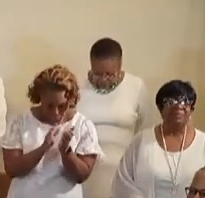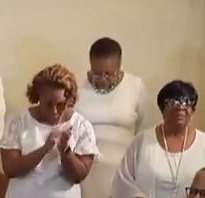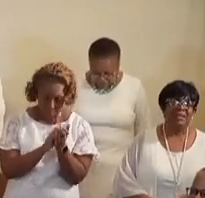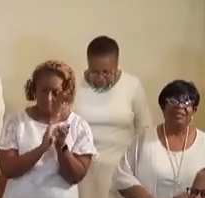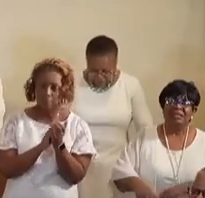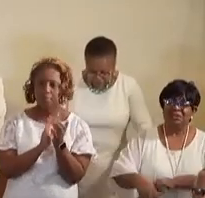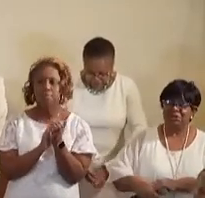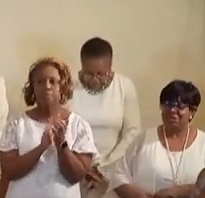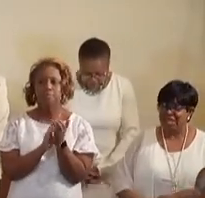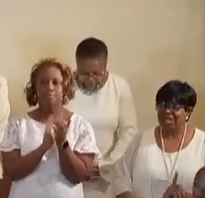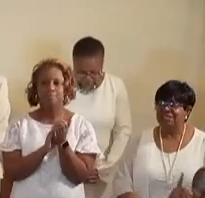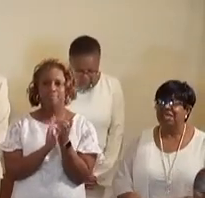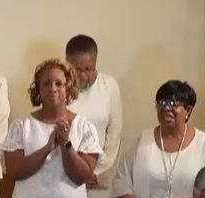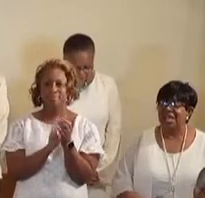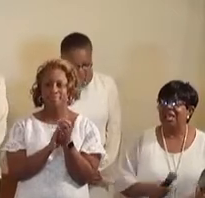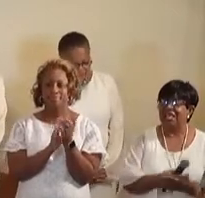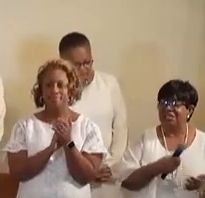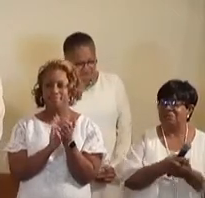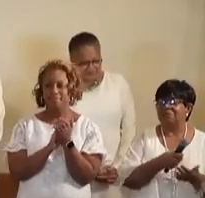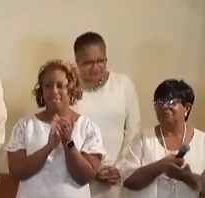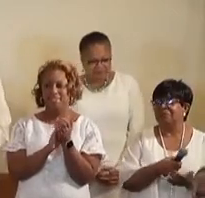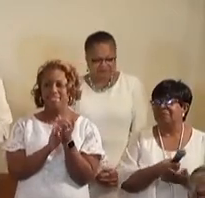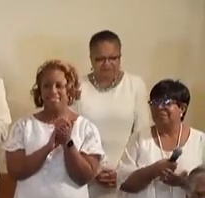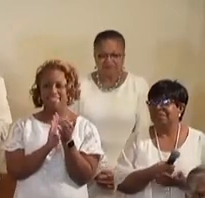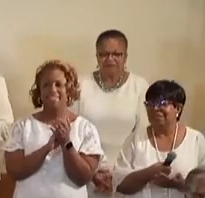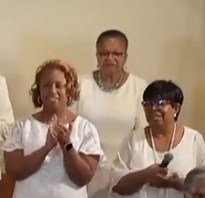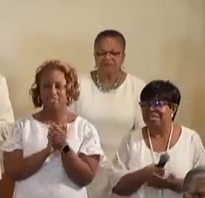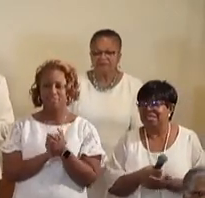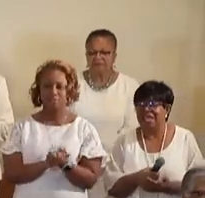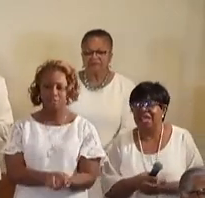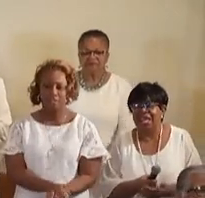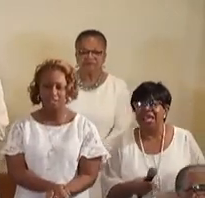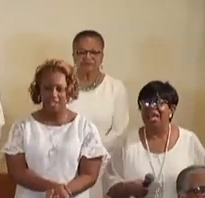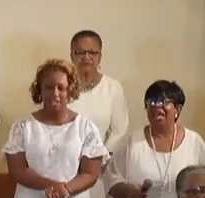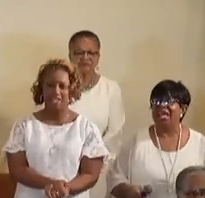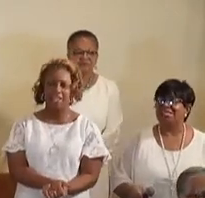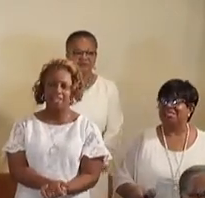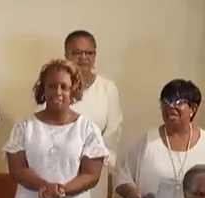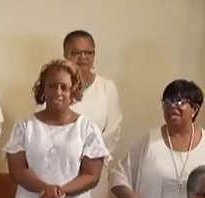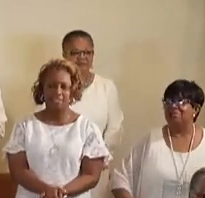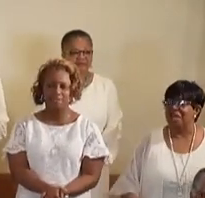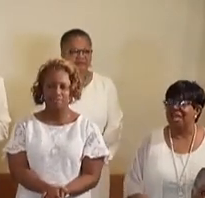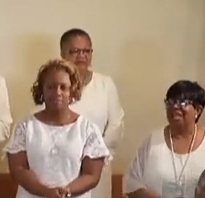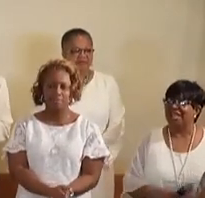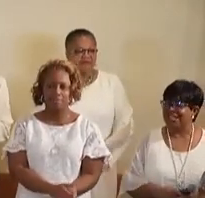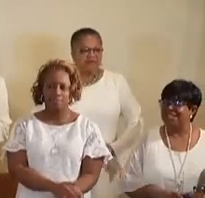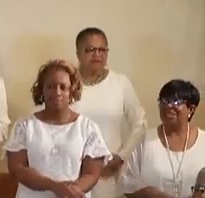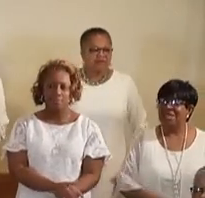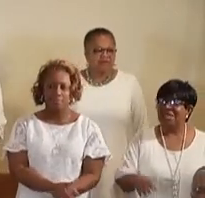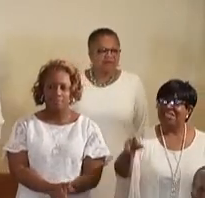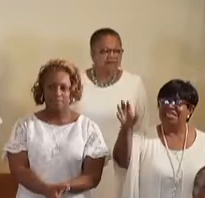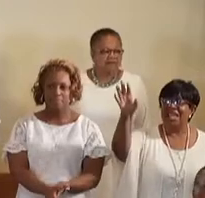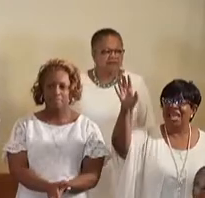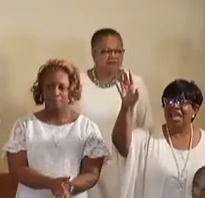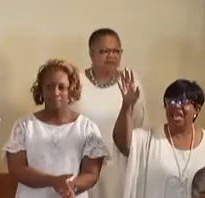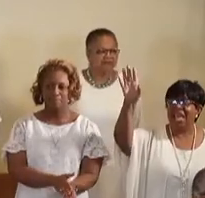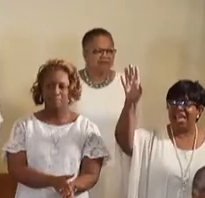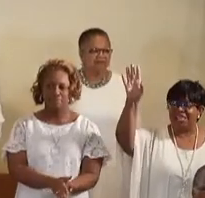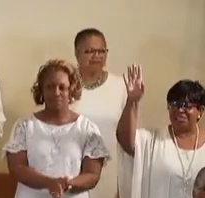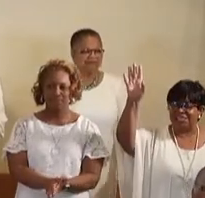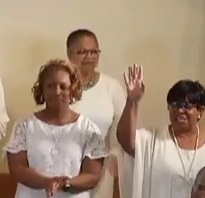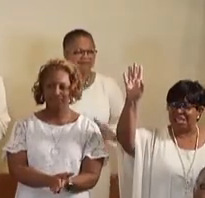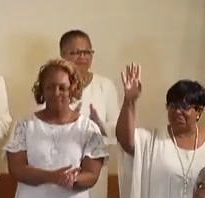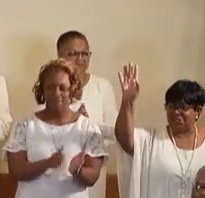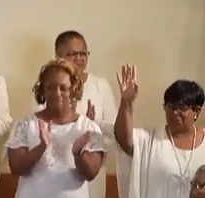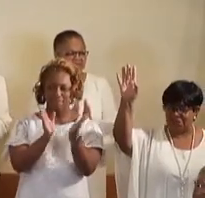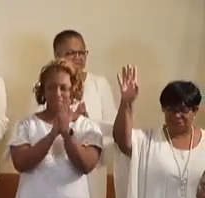he is good and his mercy endures forever. Let the redeemed of the